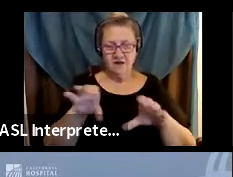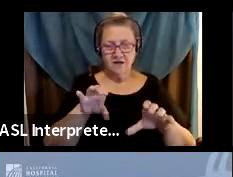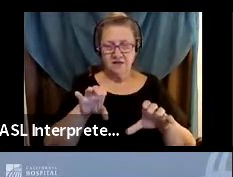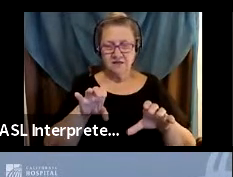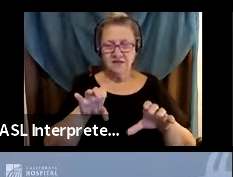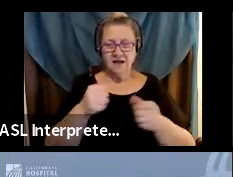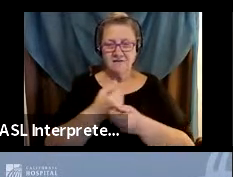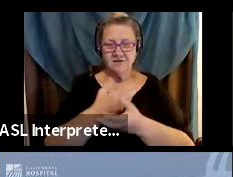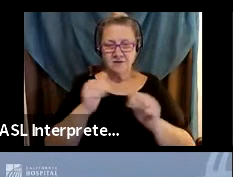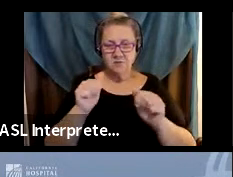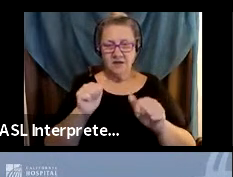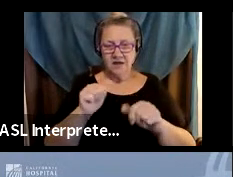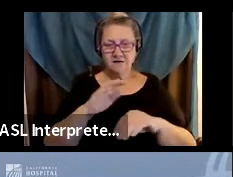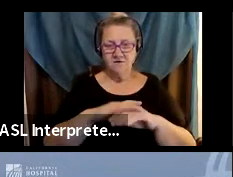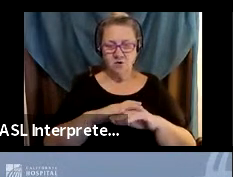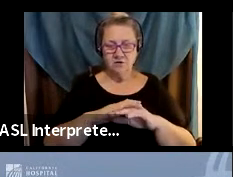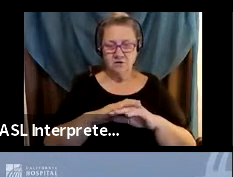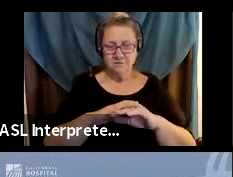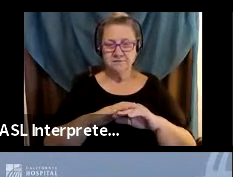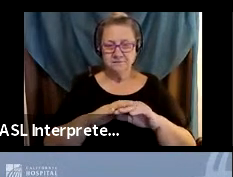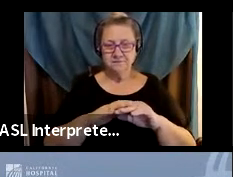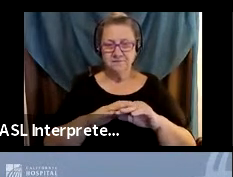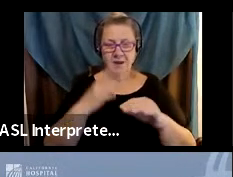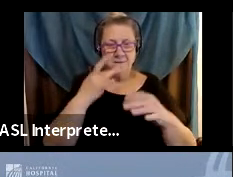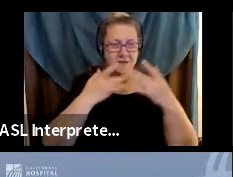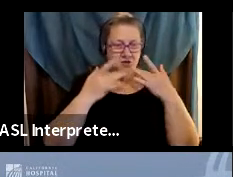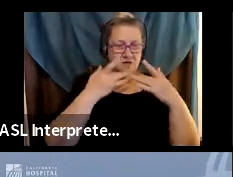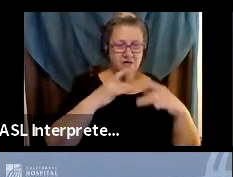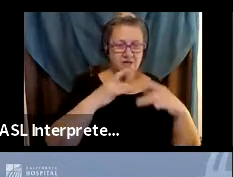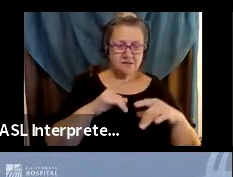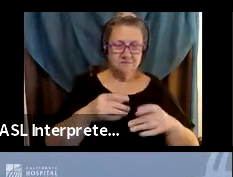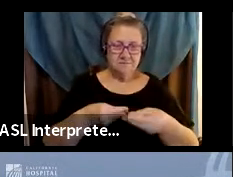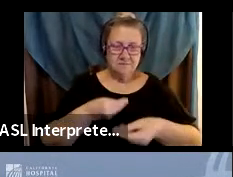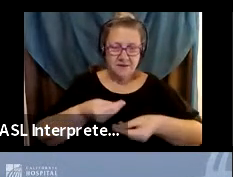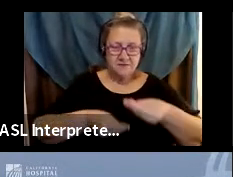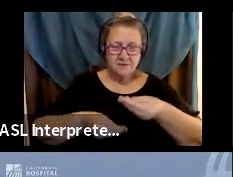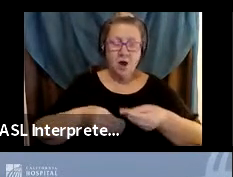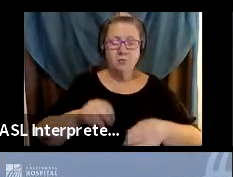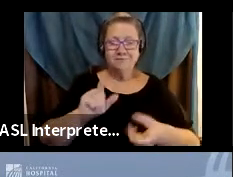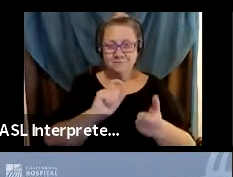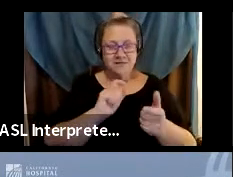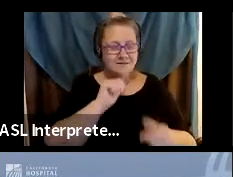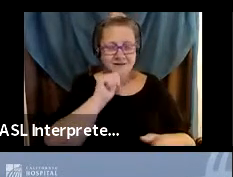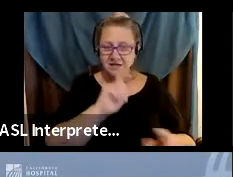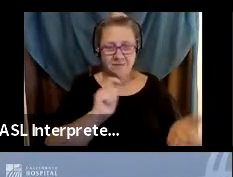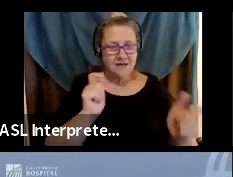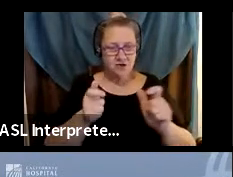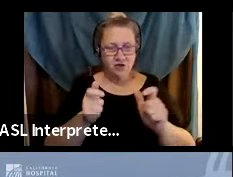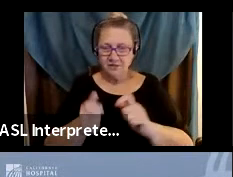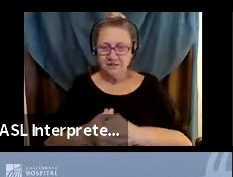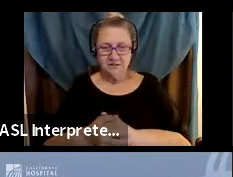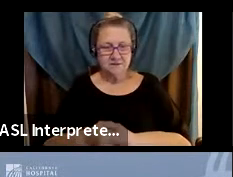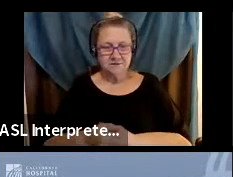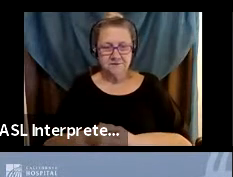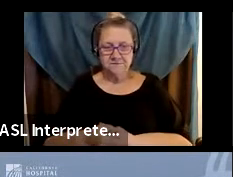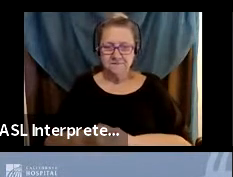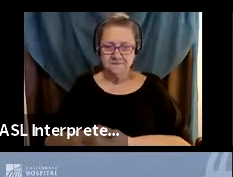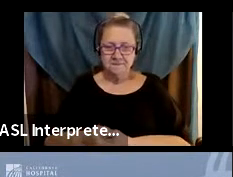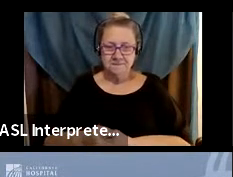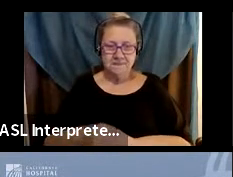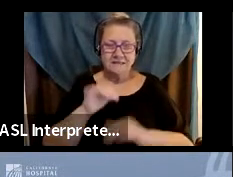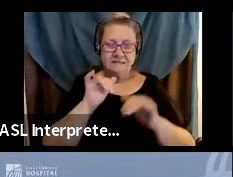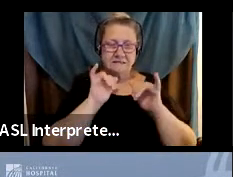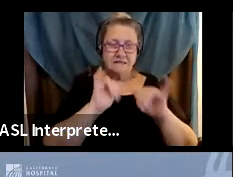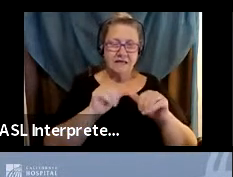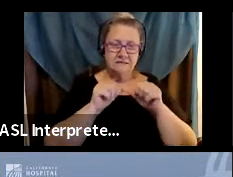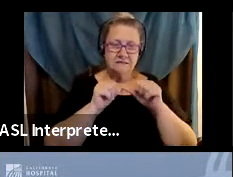statewide race data that's on the CDPH webpage really isn't budging in terms of the disparities. And so, I hope